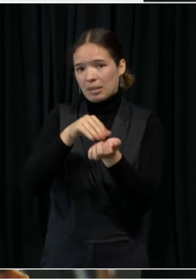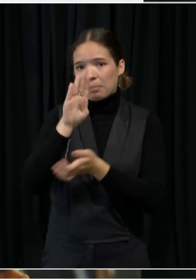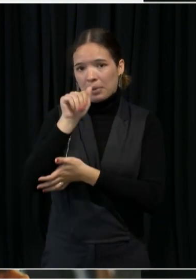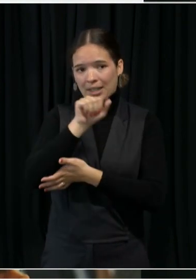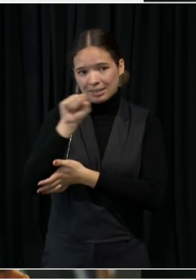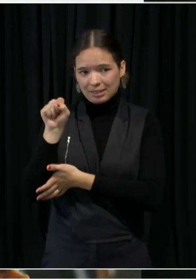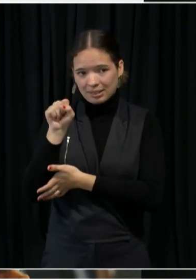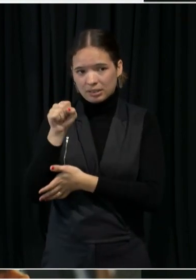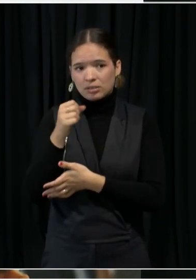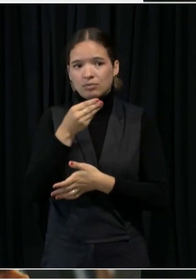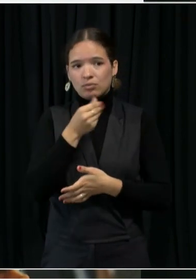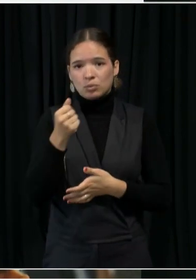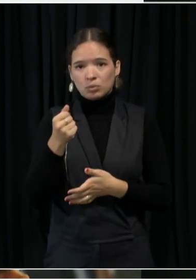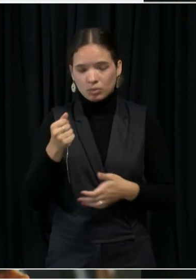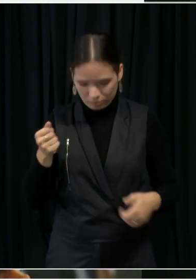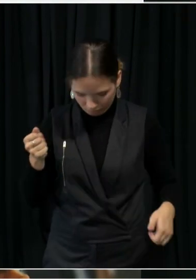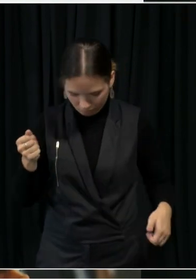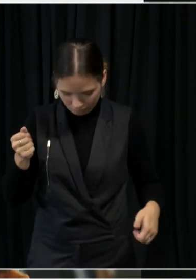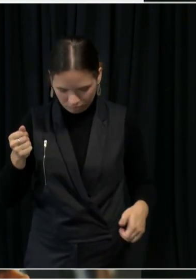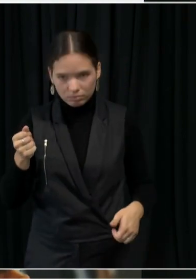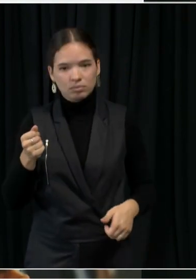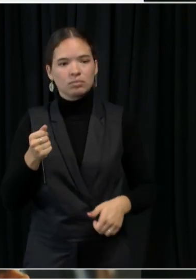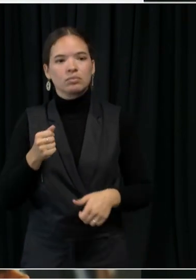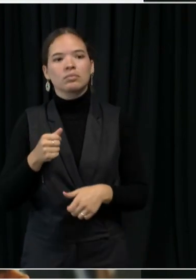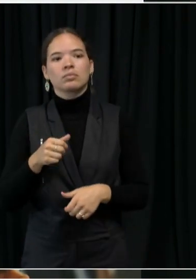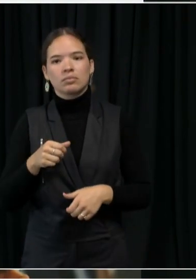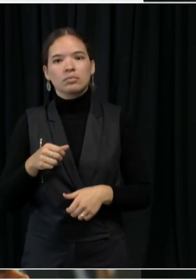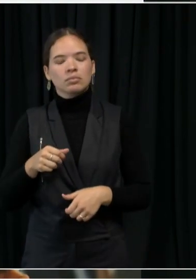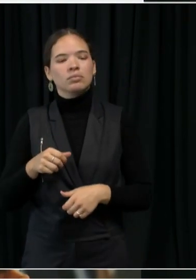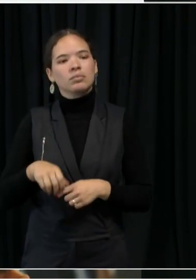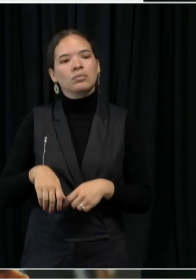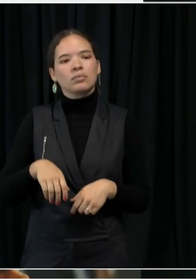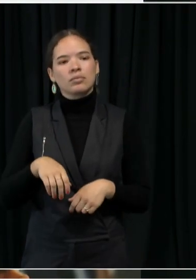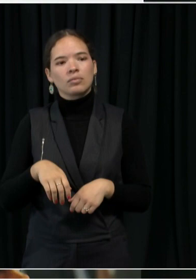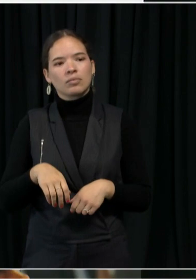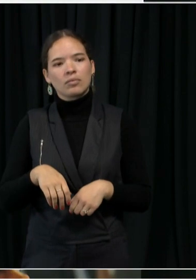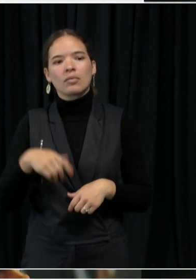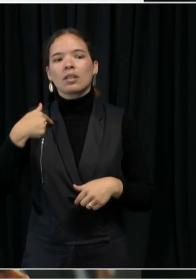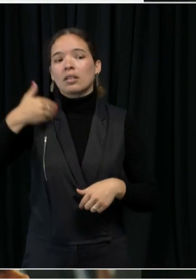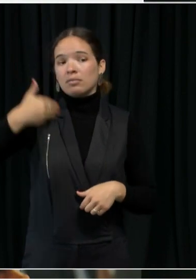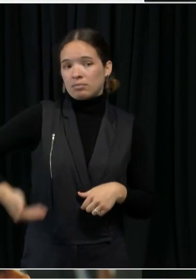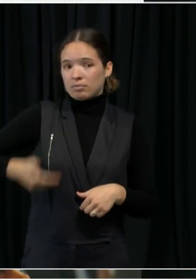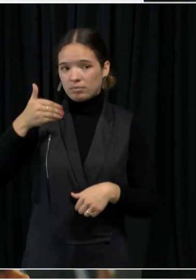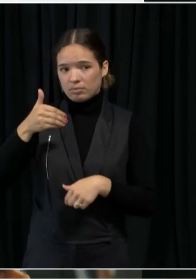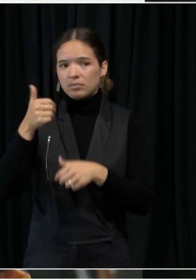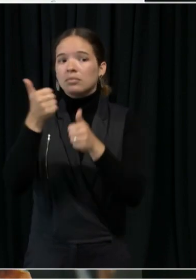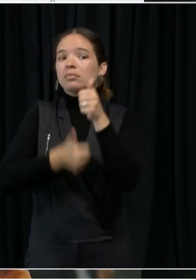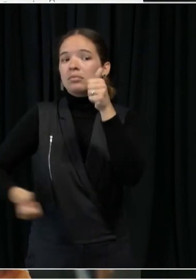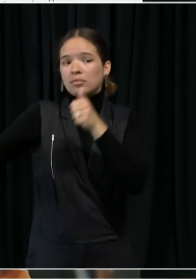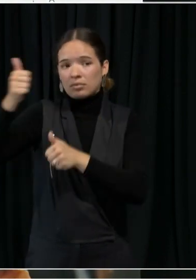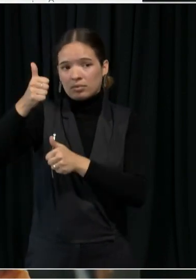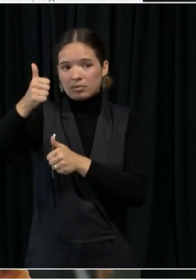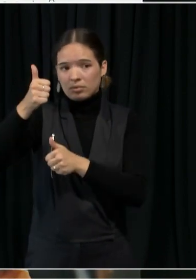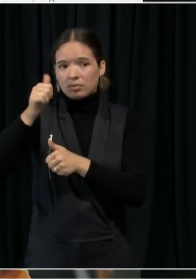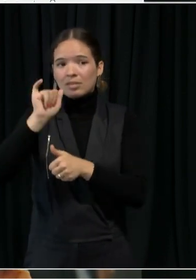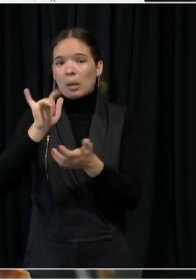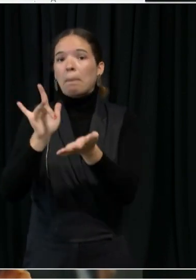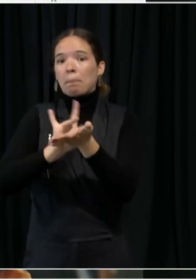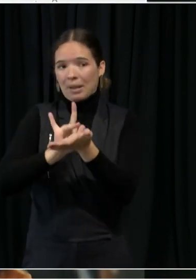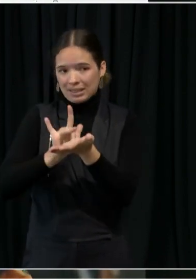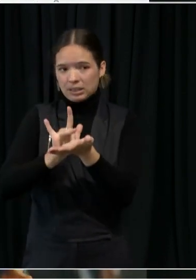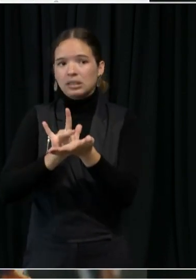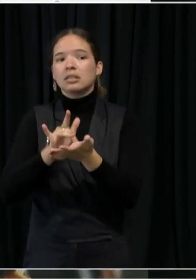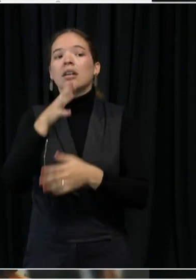at George Washington University, but I am, in this capacity, the Dean of the School of Medicine and Health Sciences, as well as the CEO of the